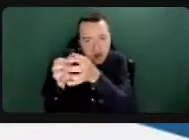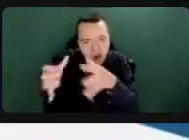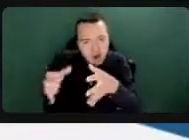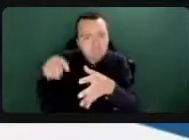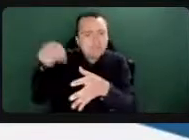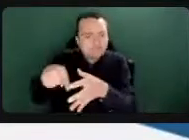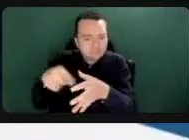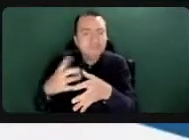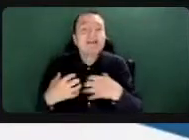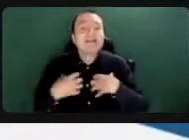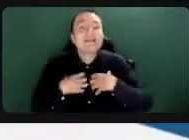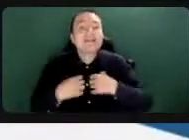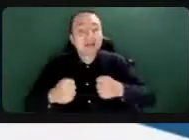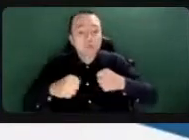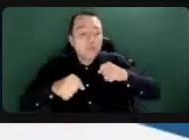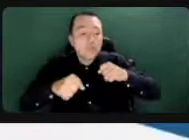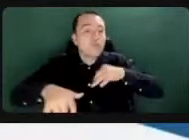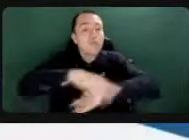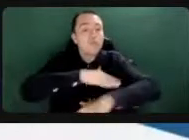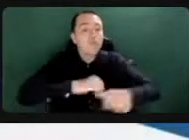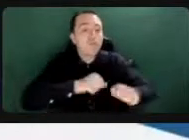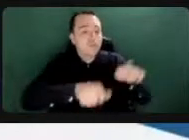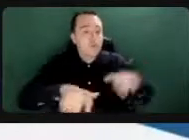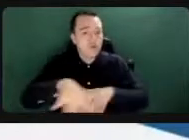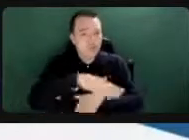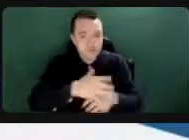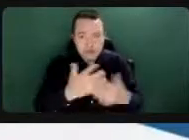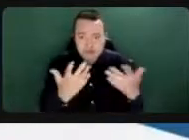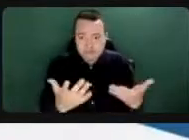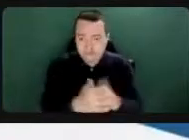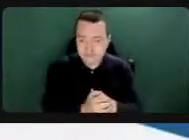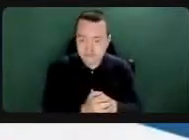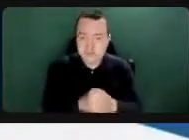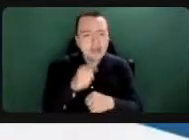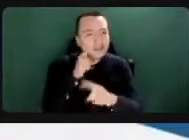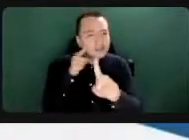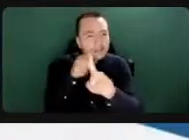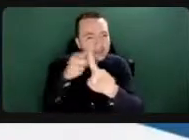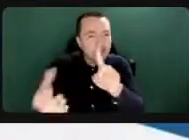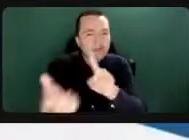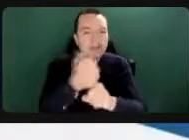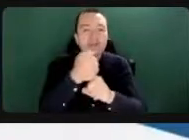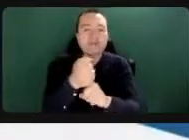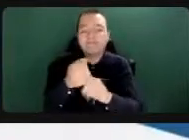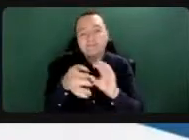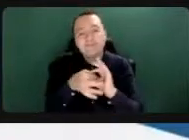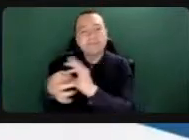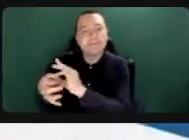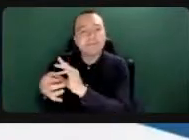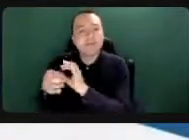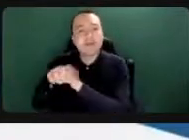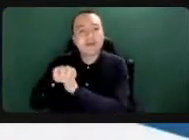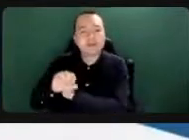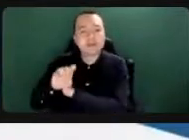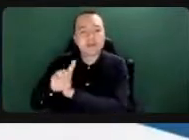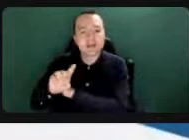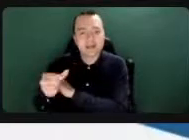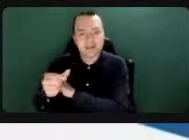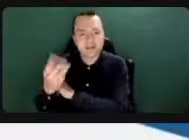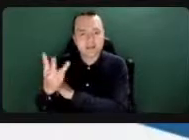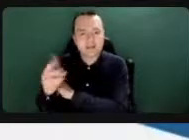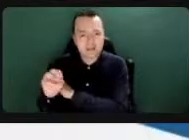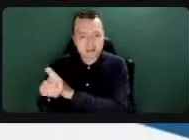the SDG 30, particularly the achievement of universal health for all. We are in a particular time at